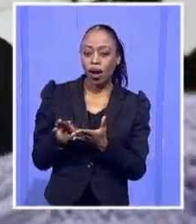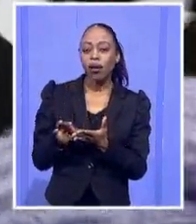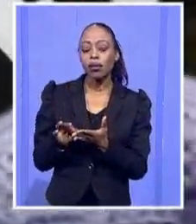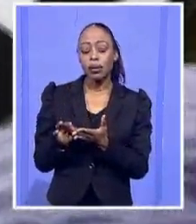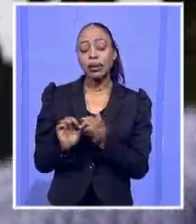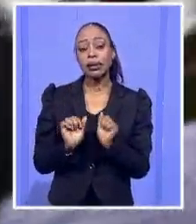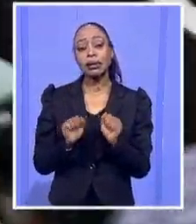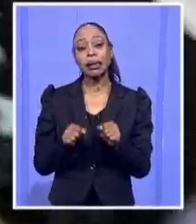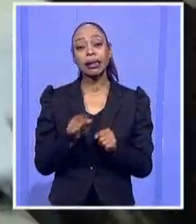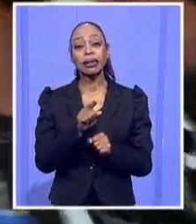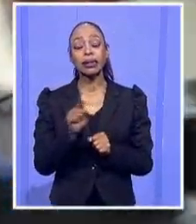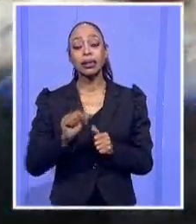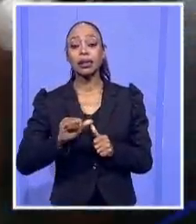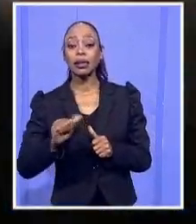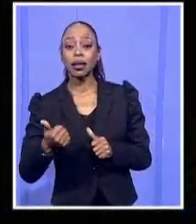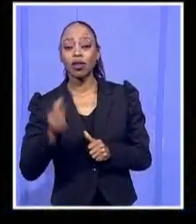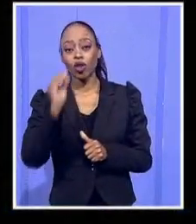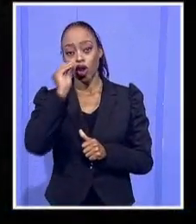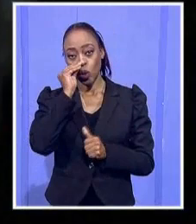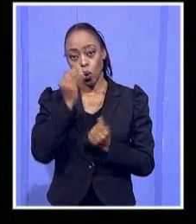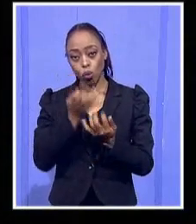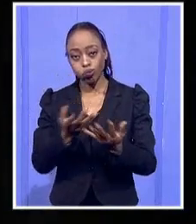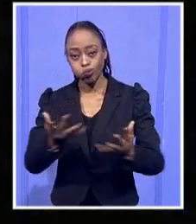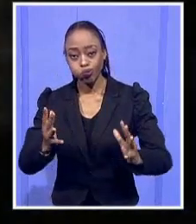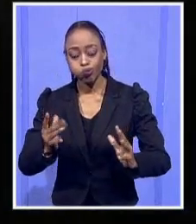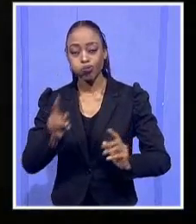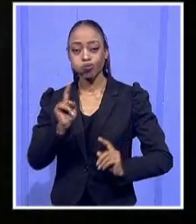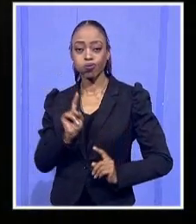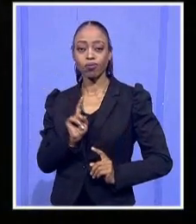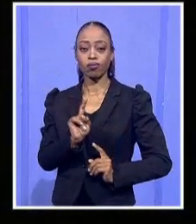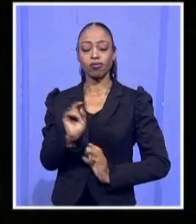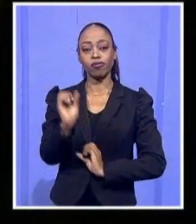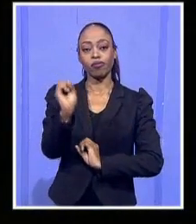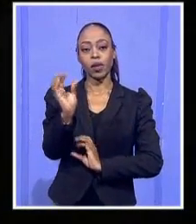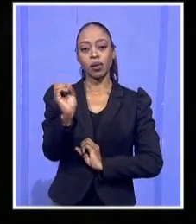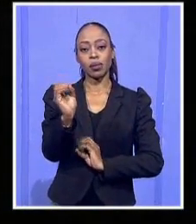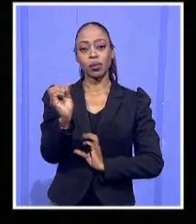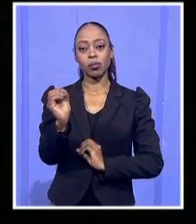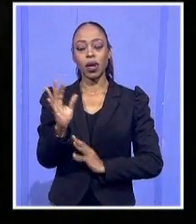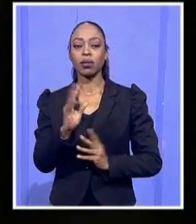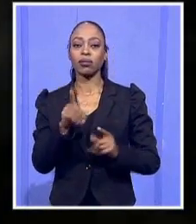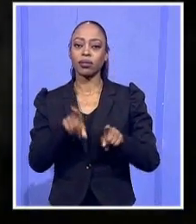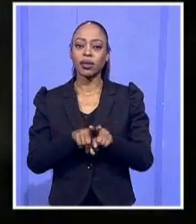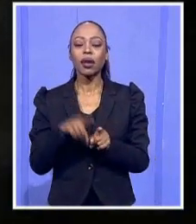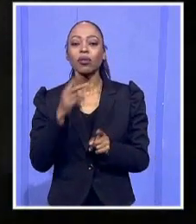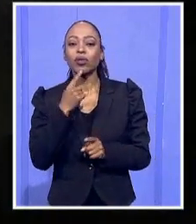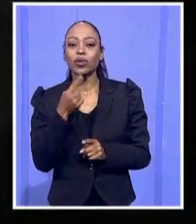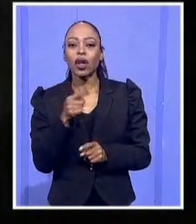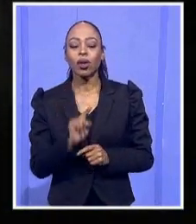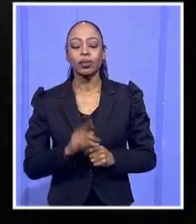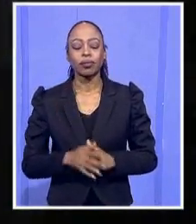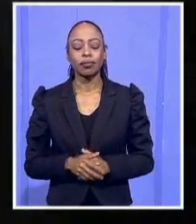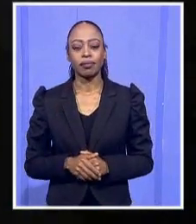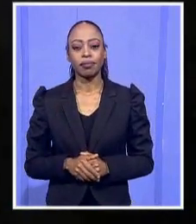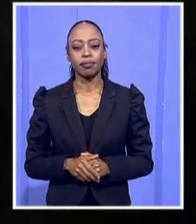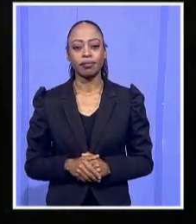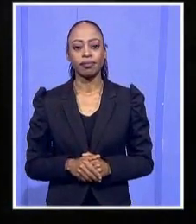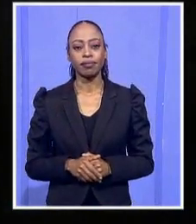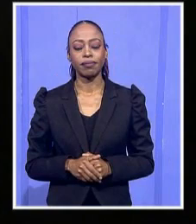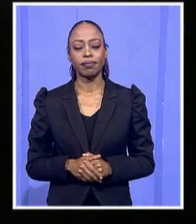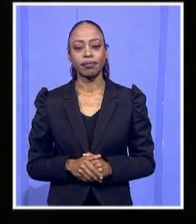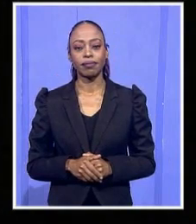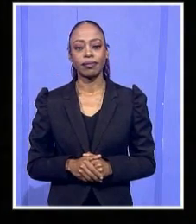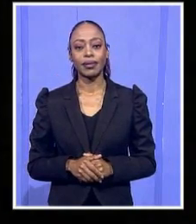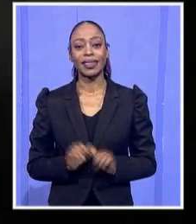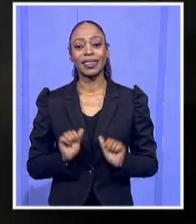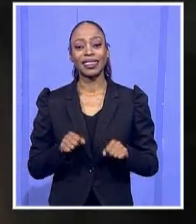will be addressing a press conference after this, so we will also be able to hear what he will say after that. So I was actually going